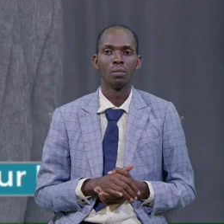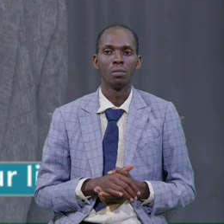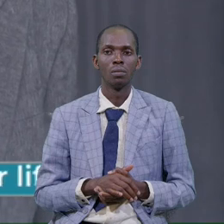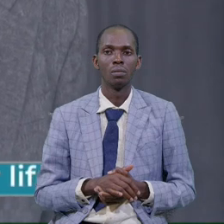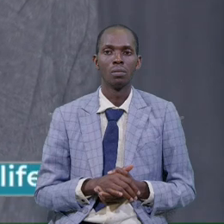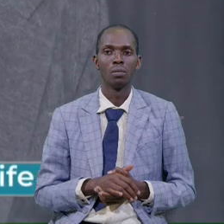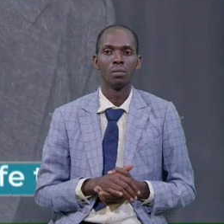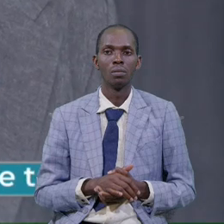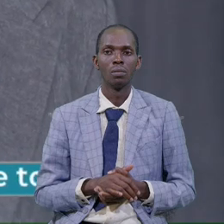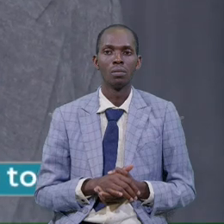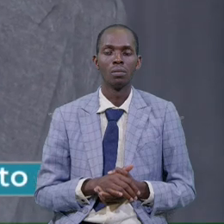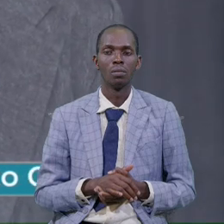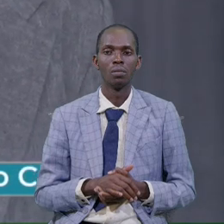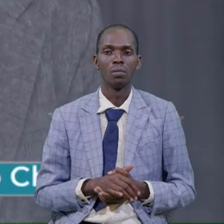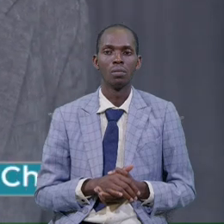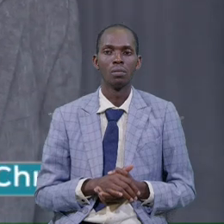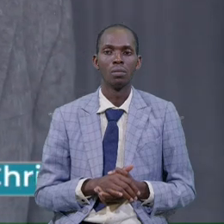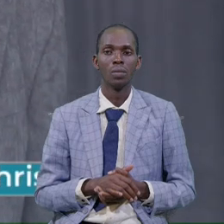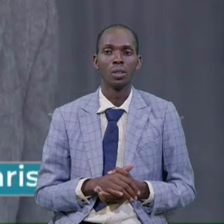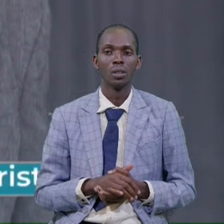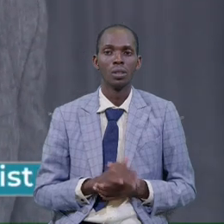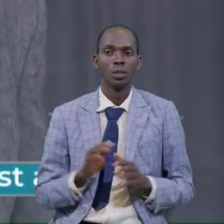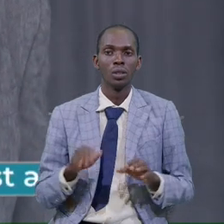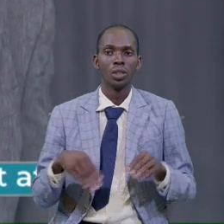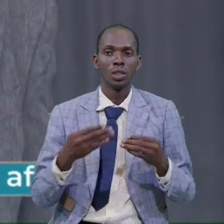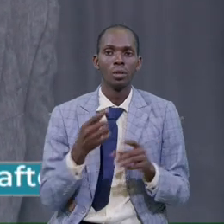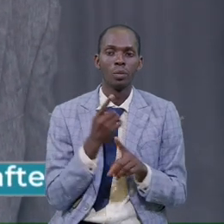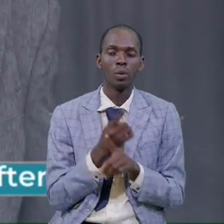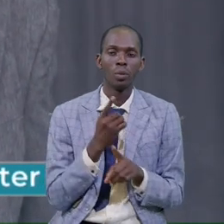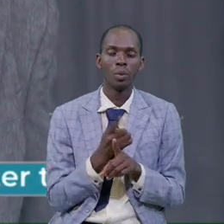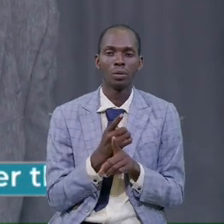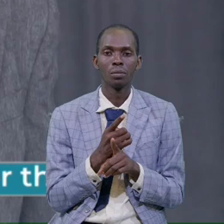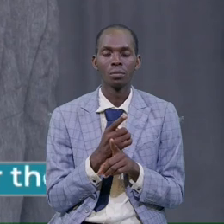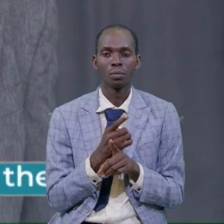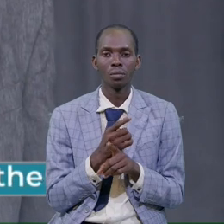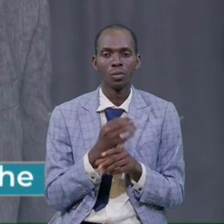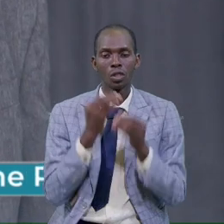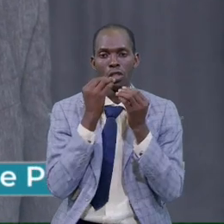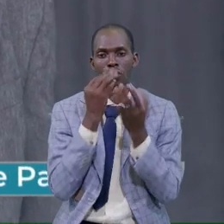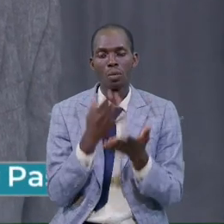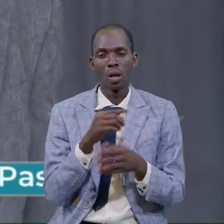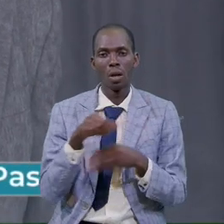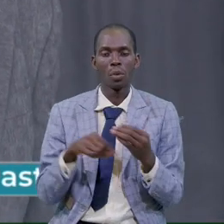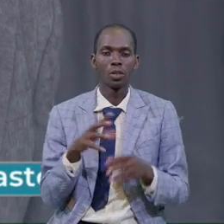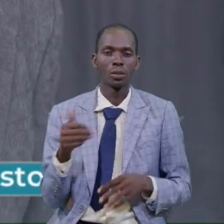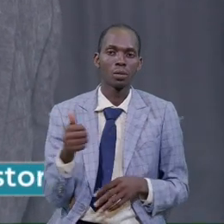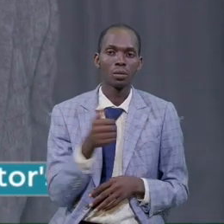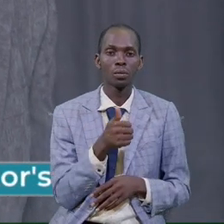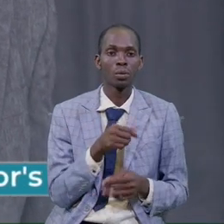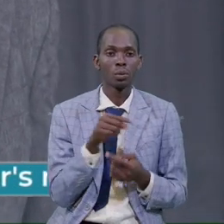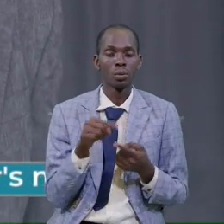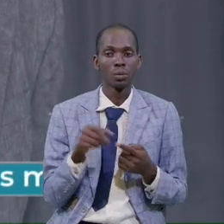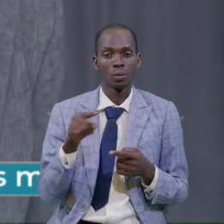Give correct information about yourself. Donnez les bonnes informations à votre